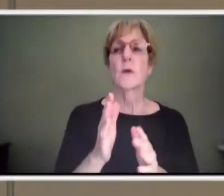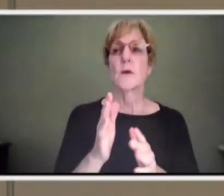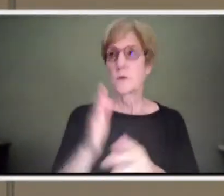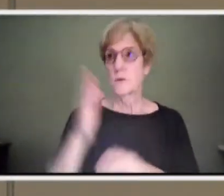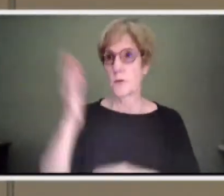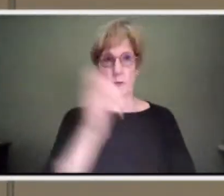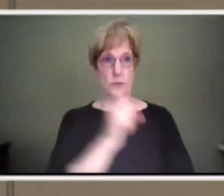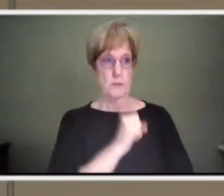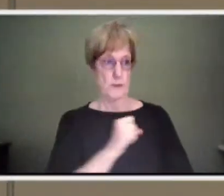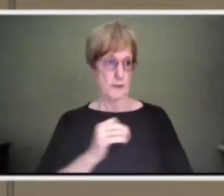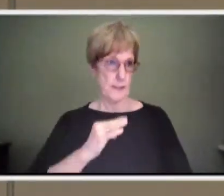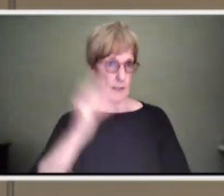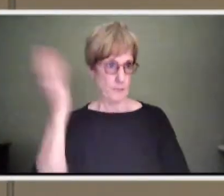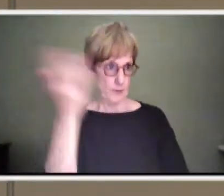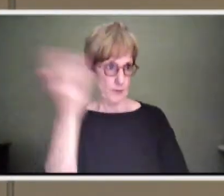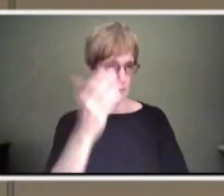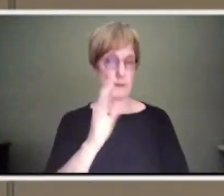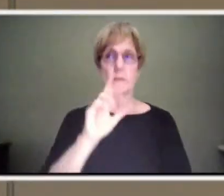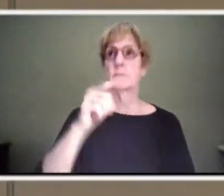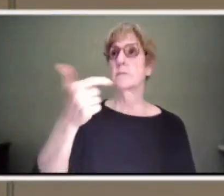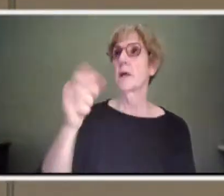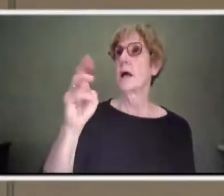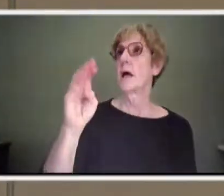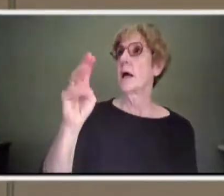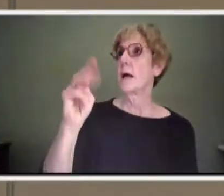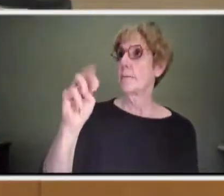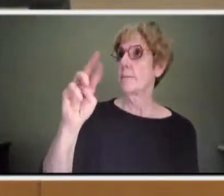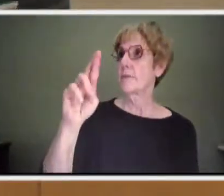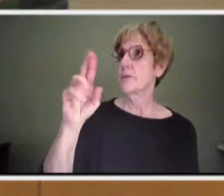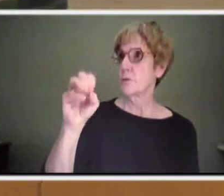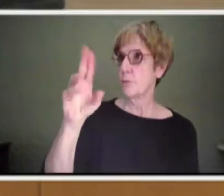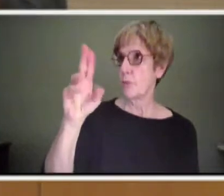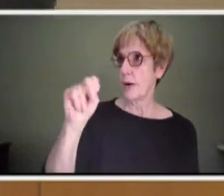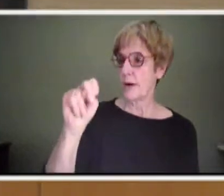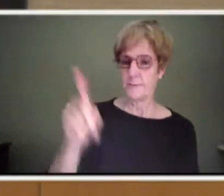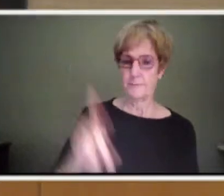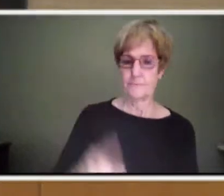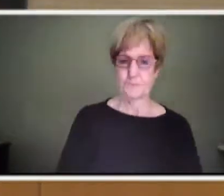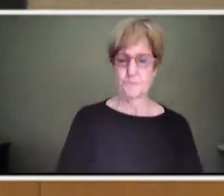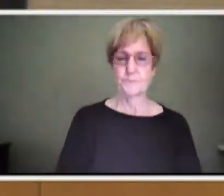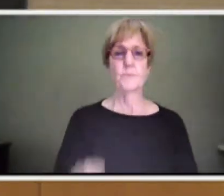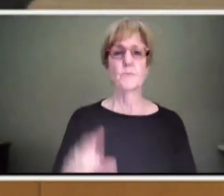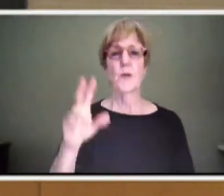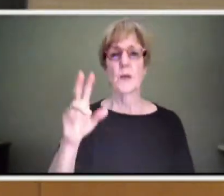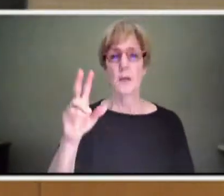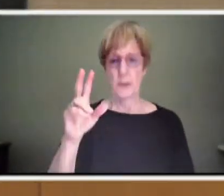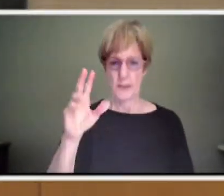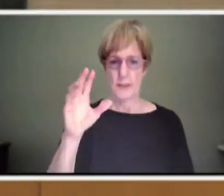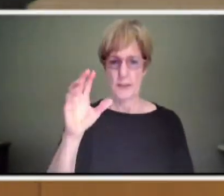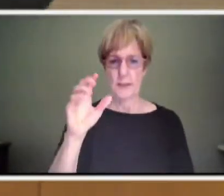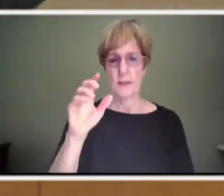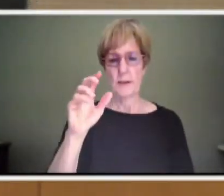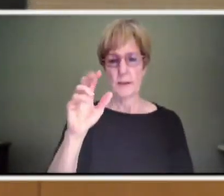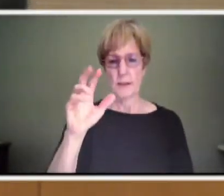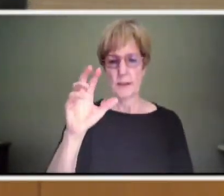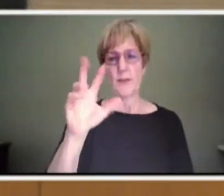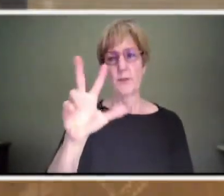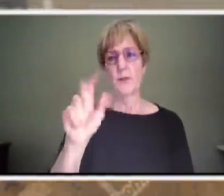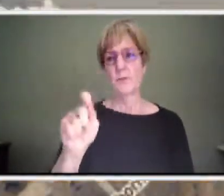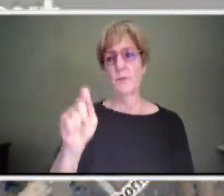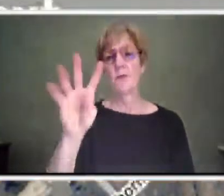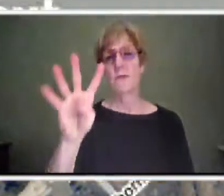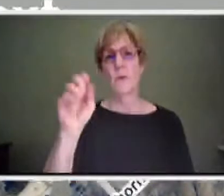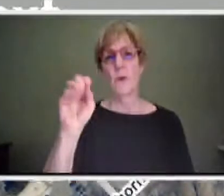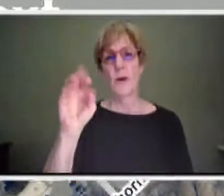presentation, Mr. Brown, you will have 10 minutes. Mr. Patton. All right, thank you. 2022-058, it's 3.4 acres. As mentioned,